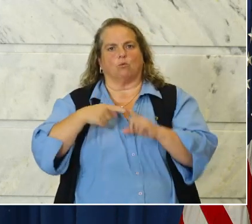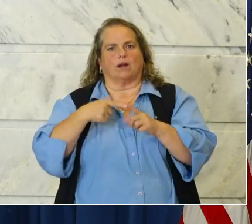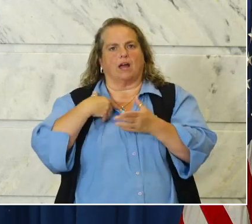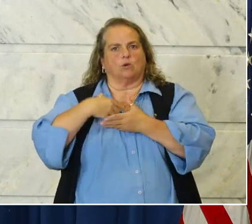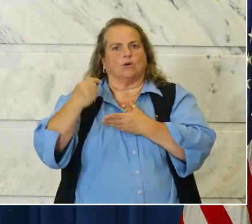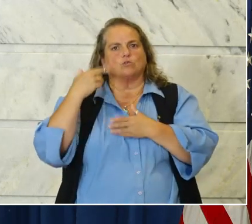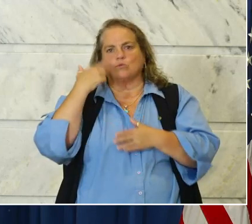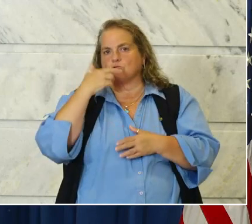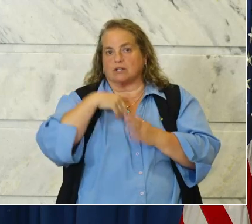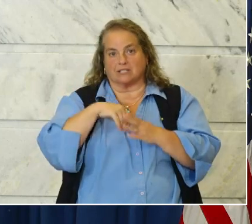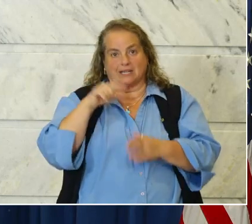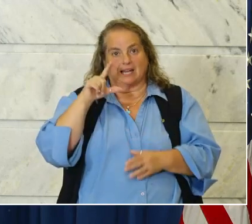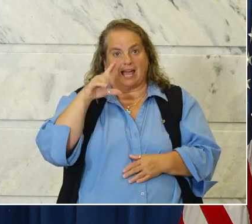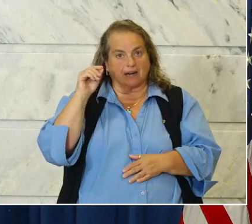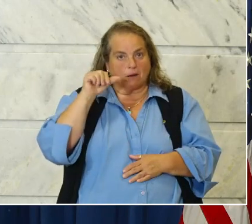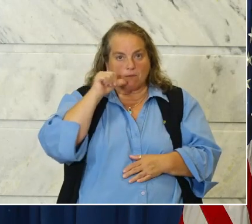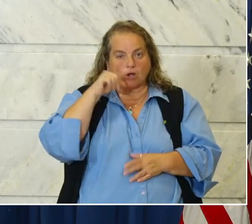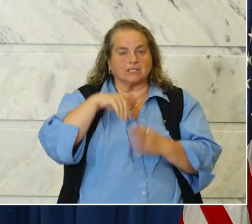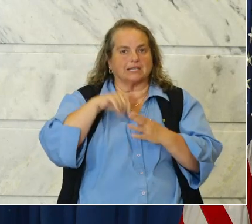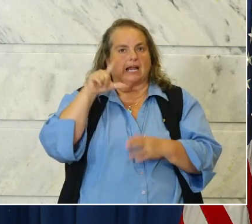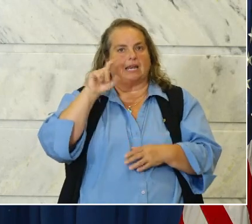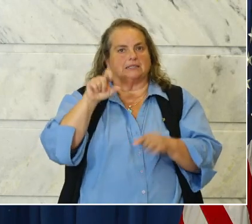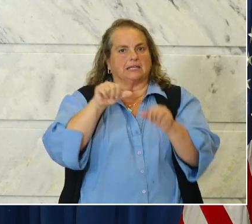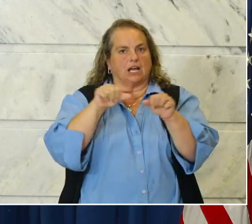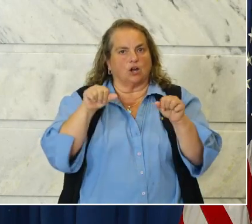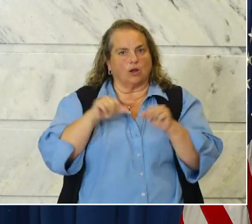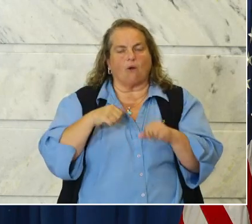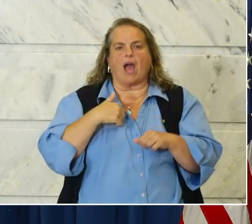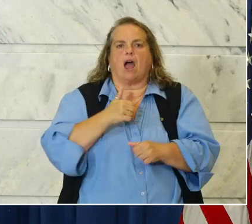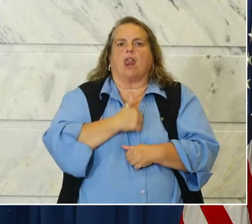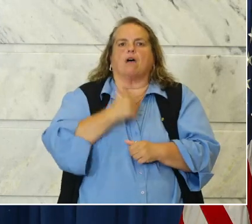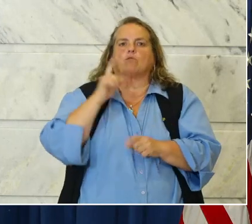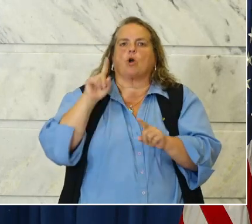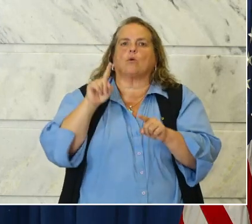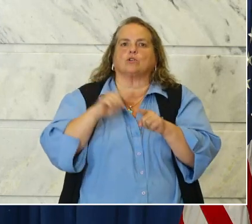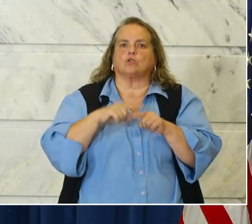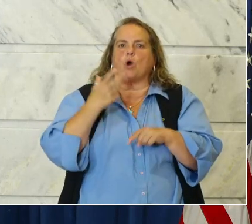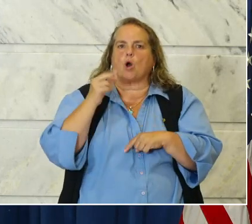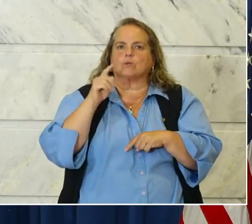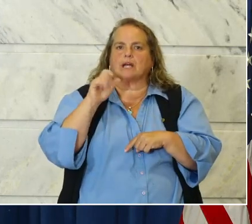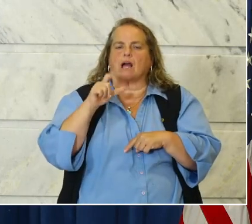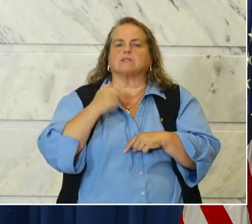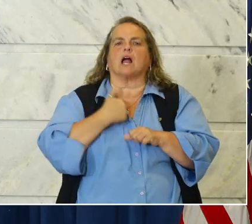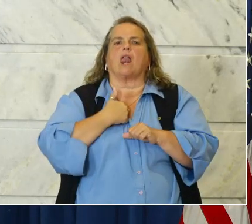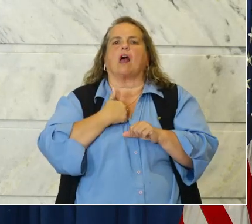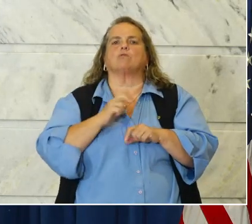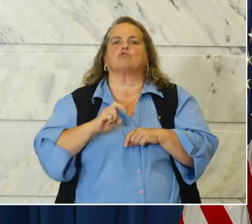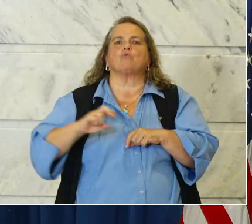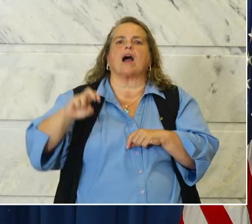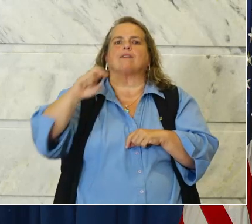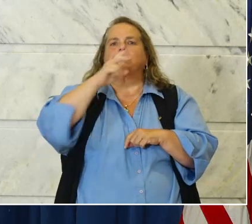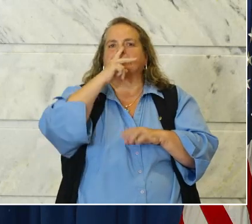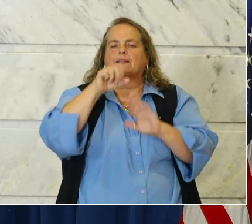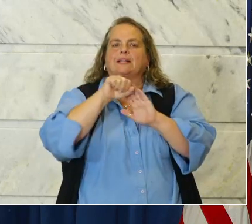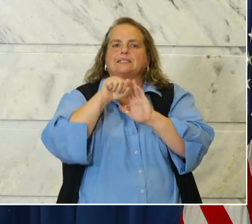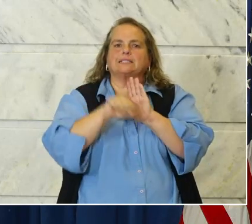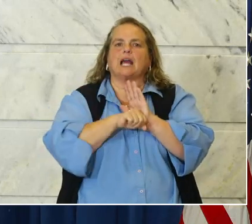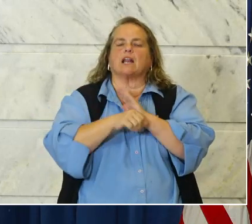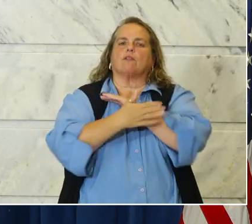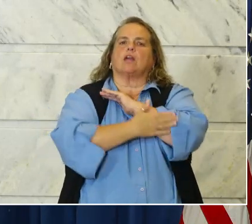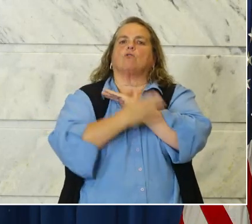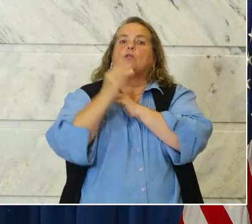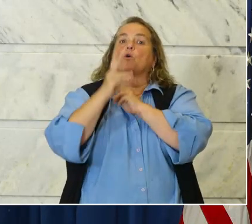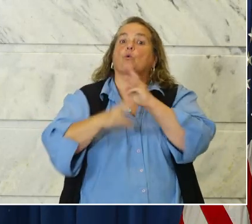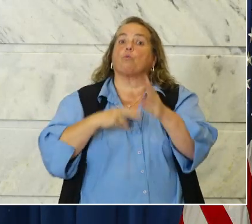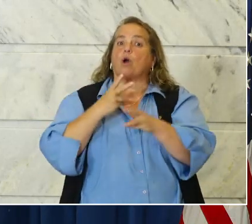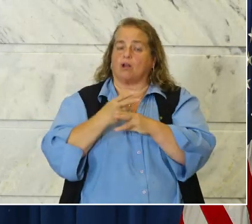to restaurants and bars in the Lexington area. I love going to hotels. I love traveling and seeing the state, the country, and the world. We want to get